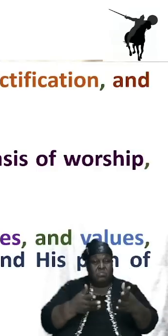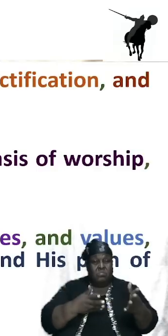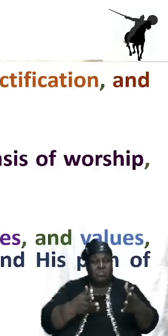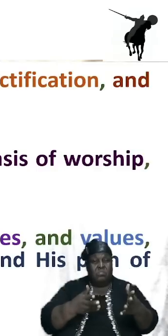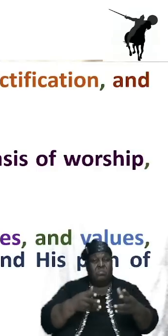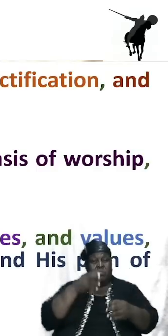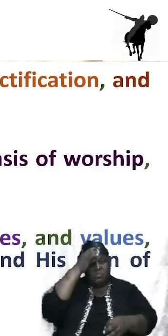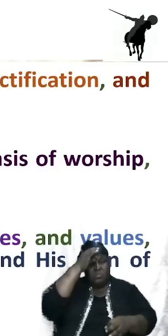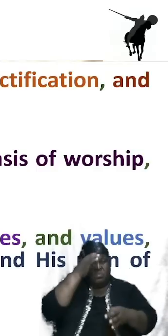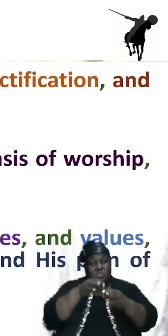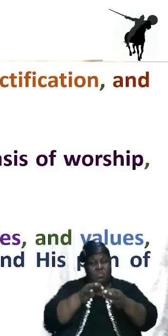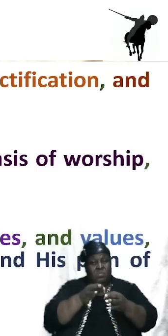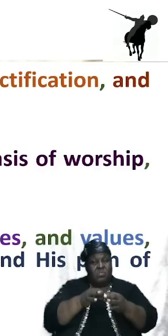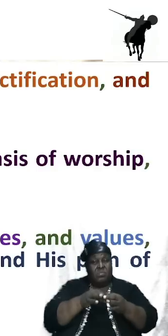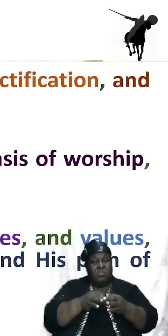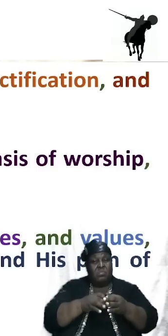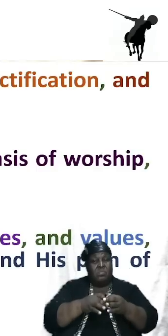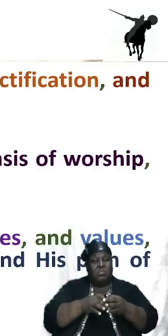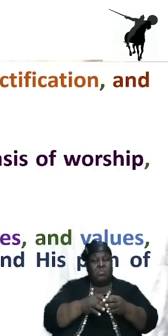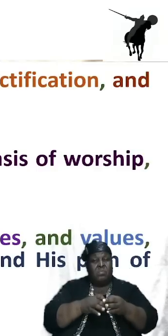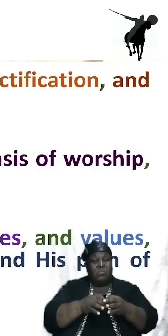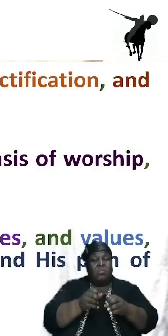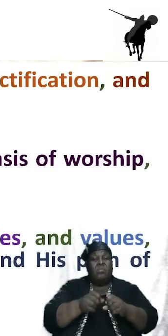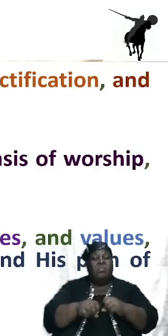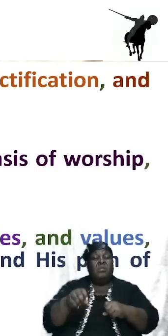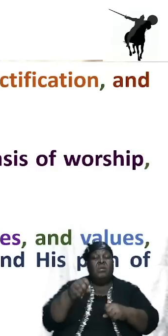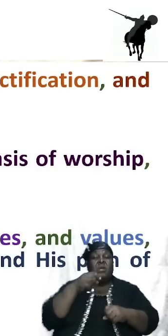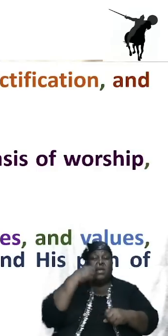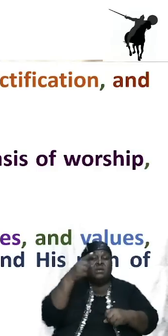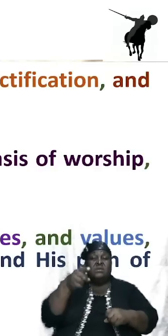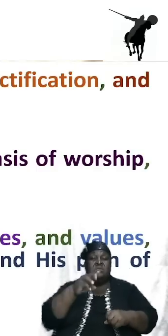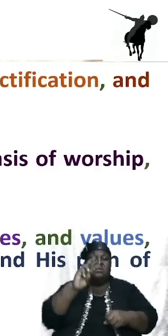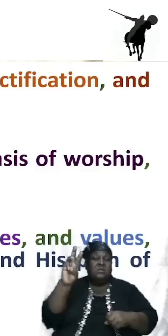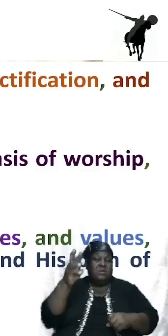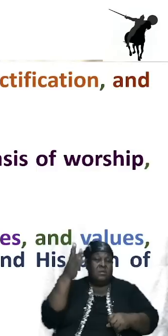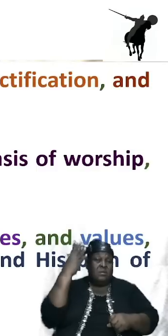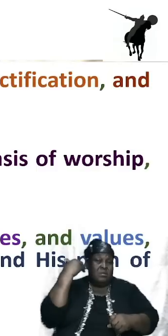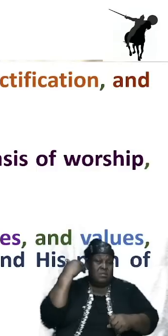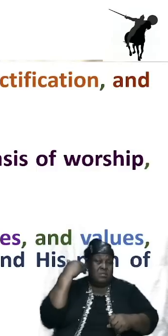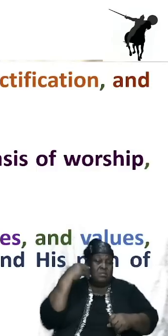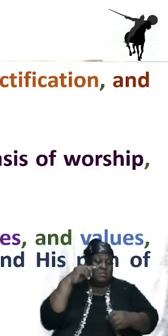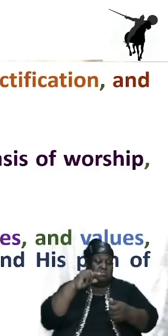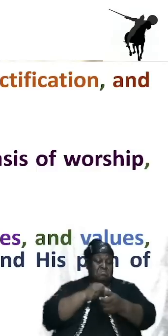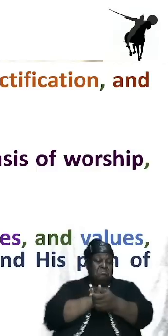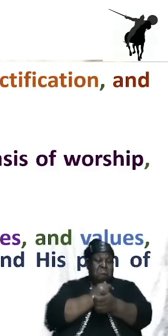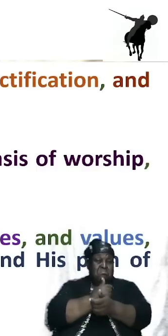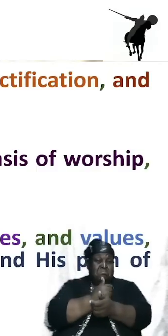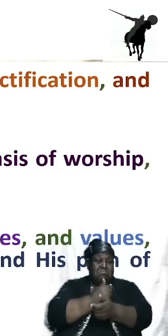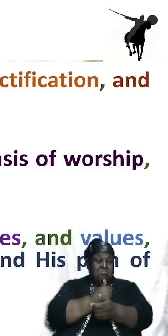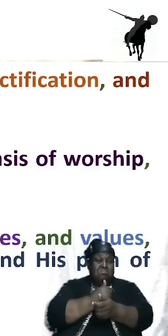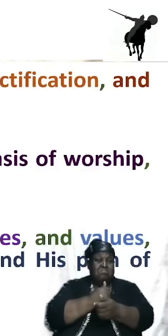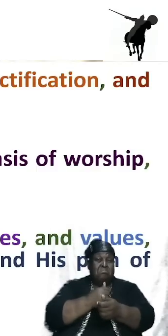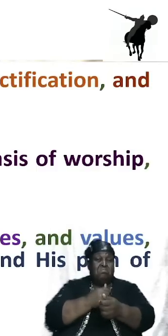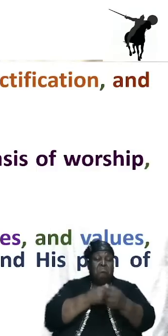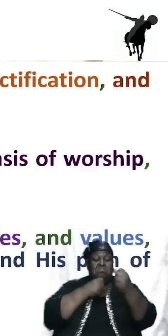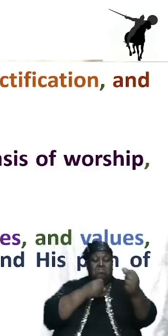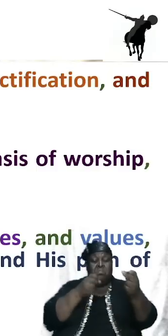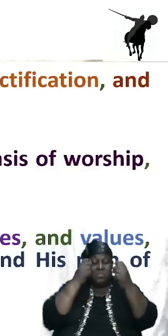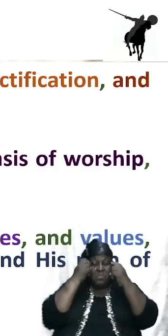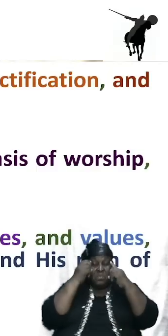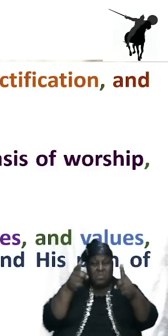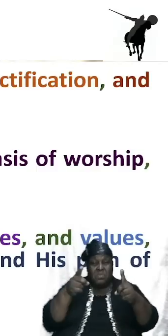faith. It's as I said last week, one of the foundation of faith is the gospel. But sound doctrine is also